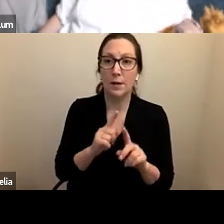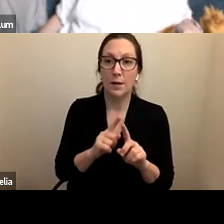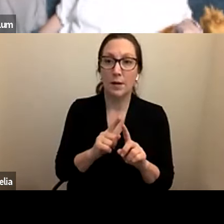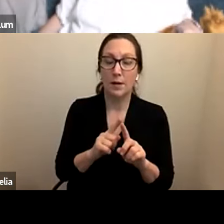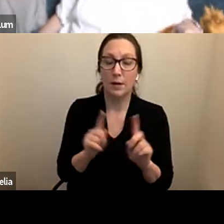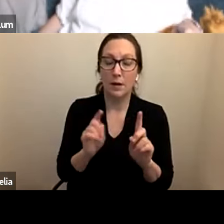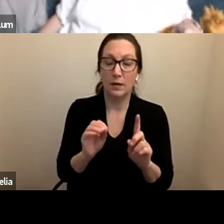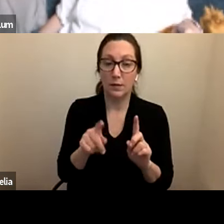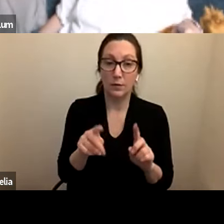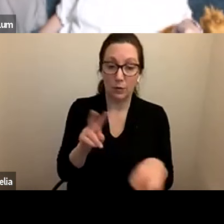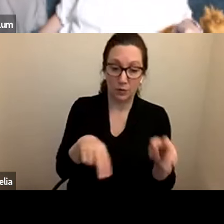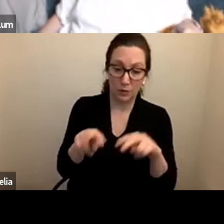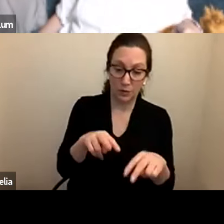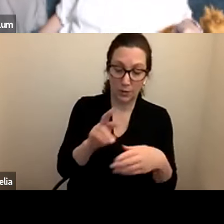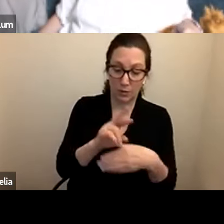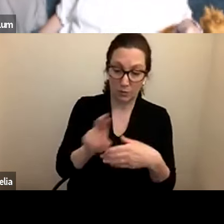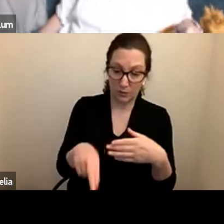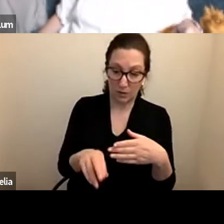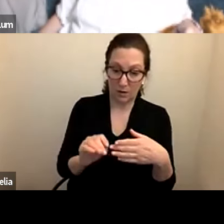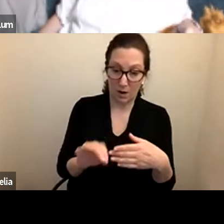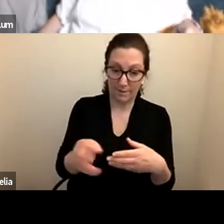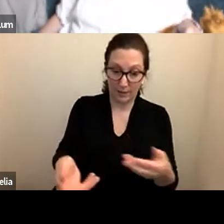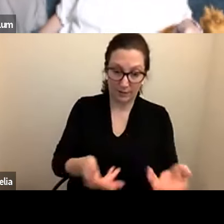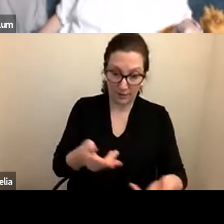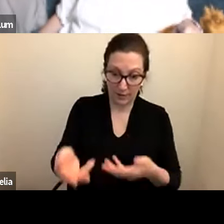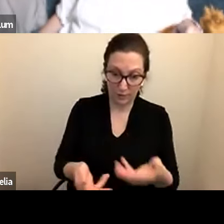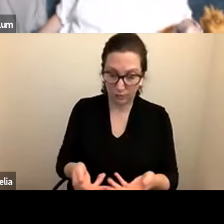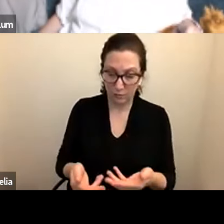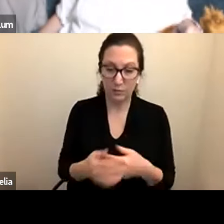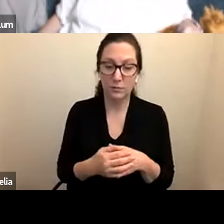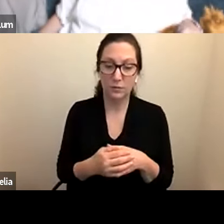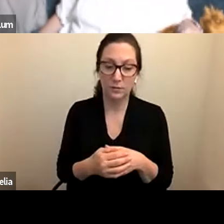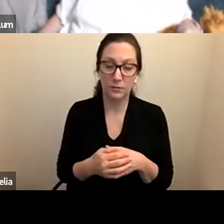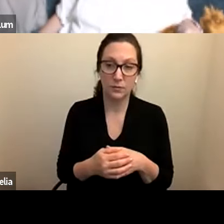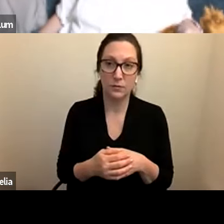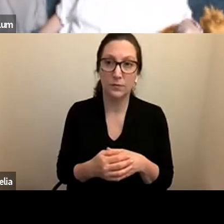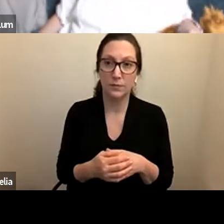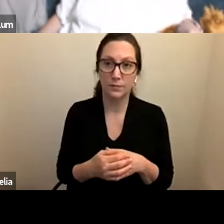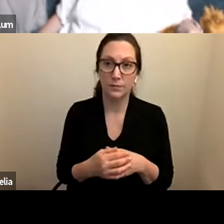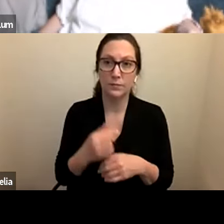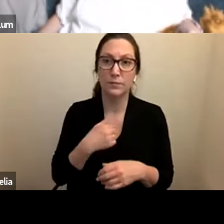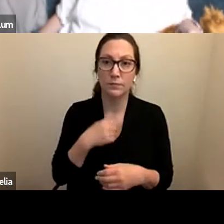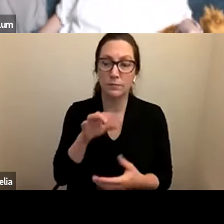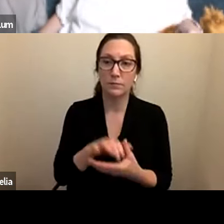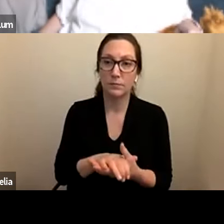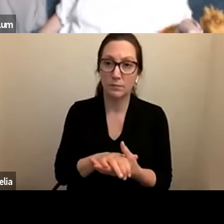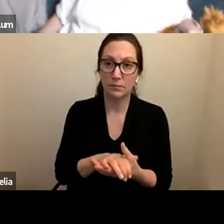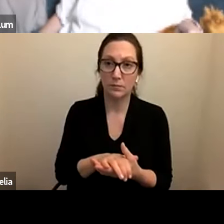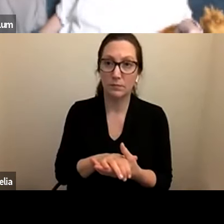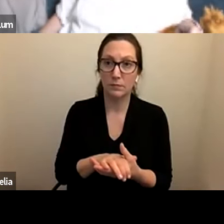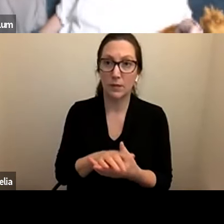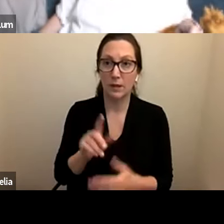results of the invitations, I believe that the task force